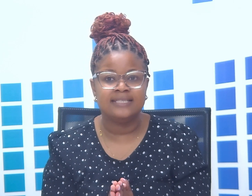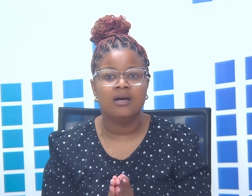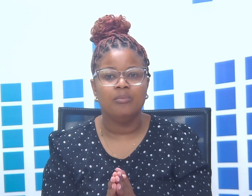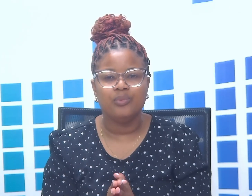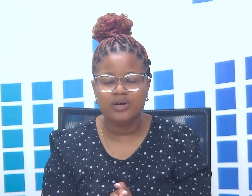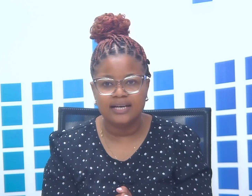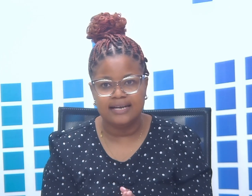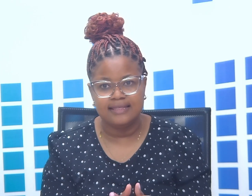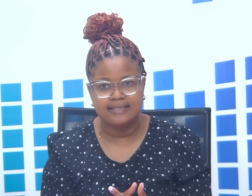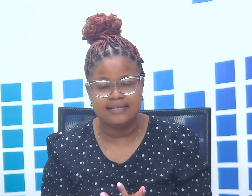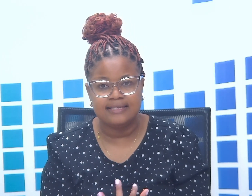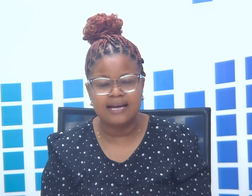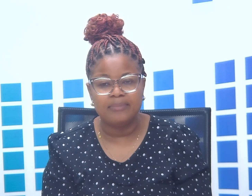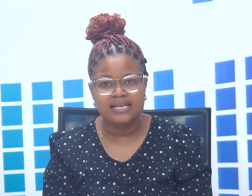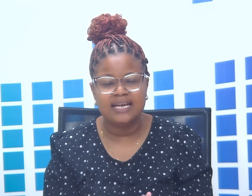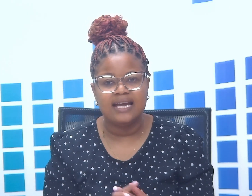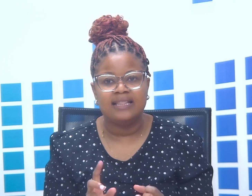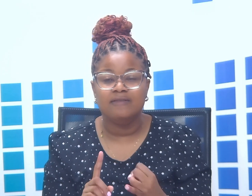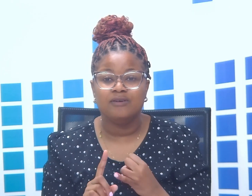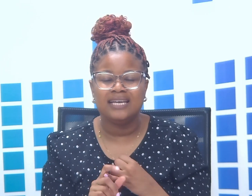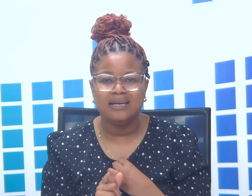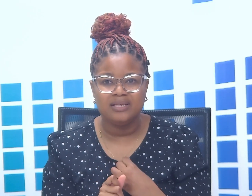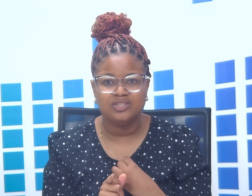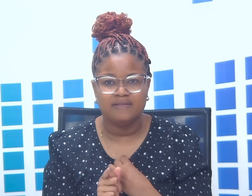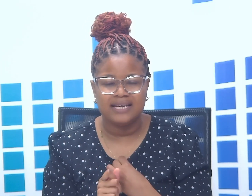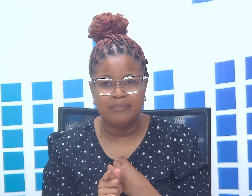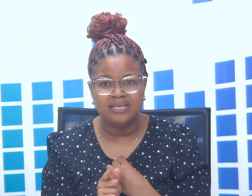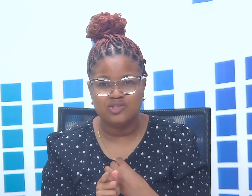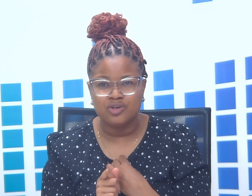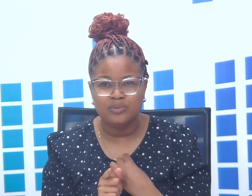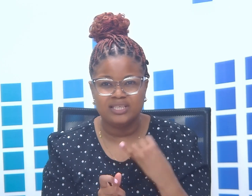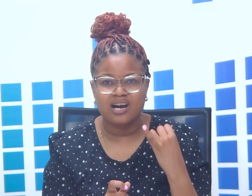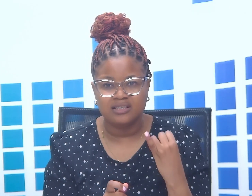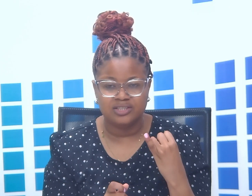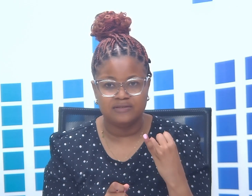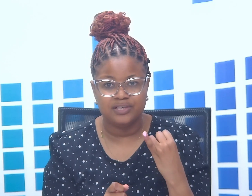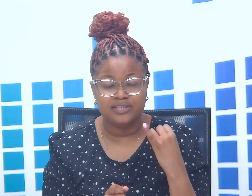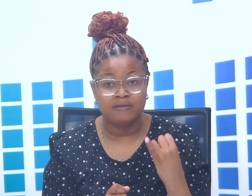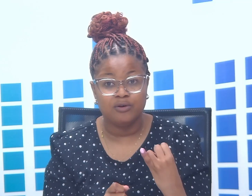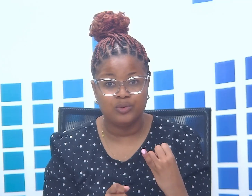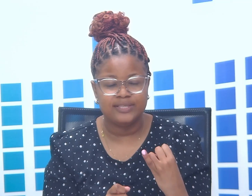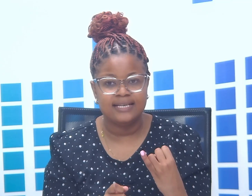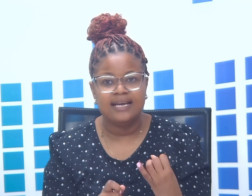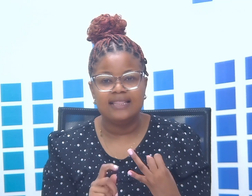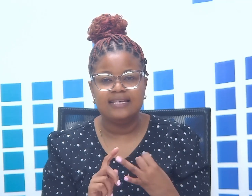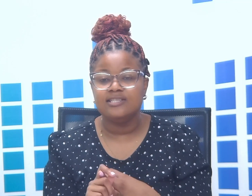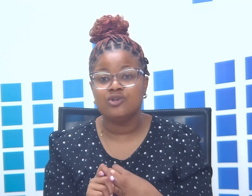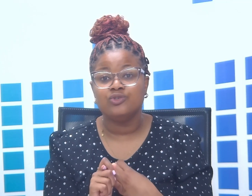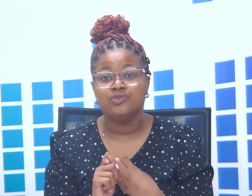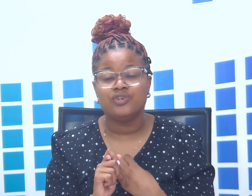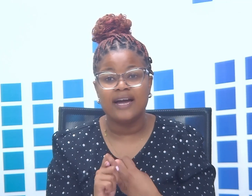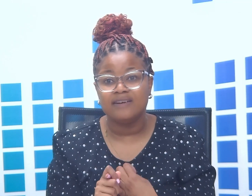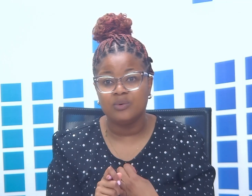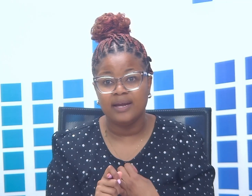corporate governance, poor ethics in this company, and therefore the image of the company is going to be tarnished first and foremost.